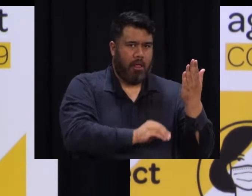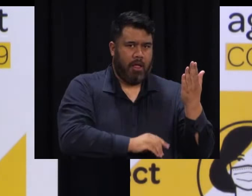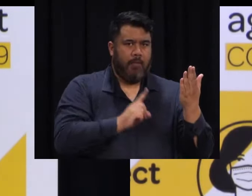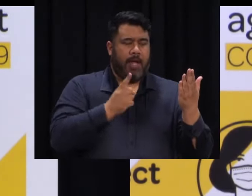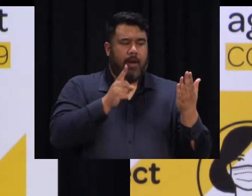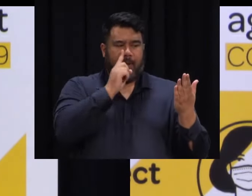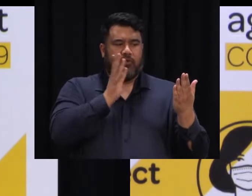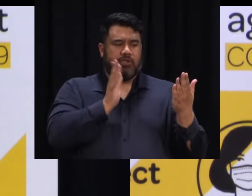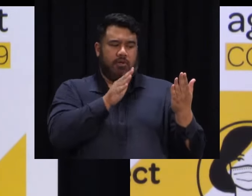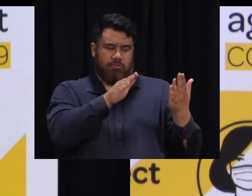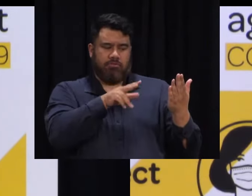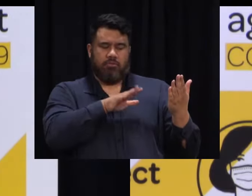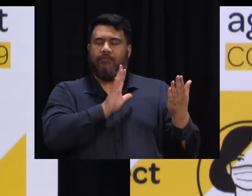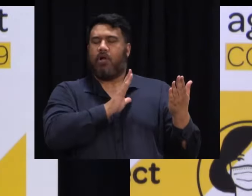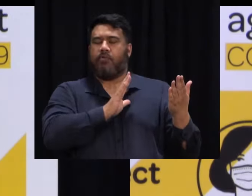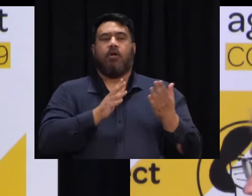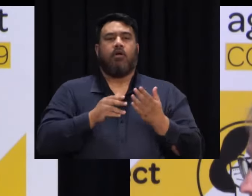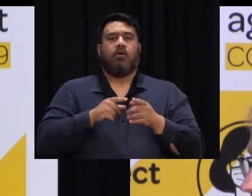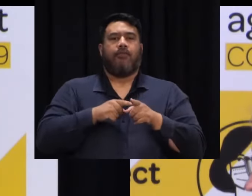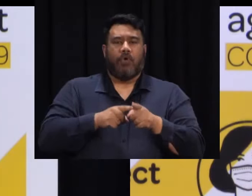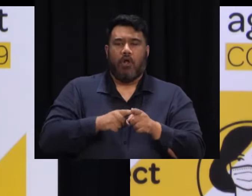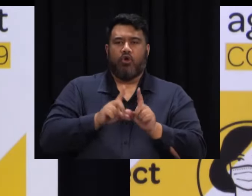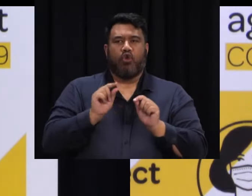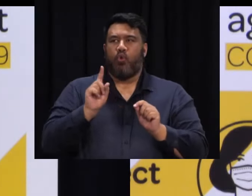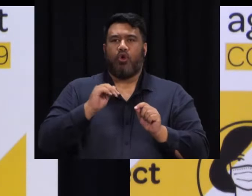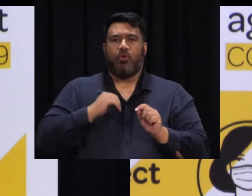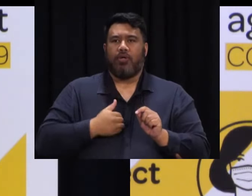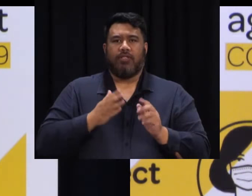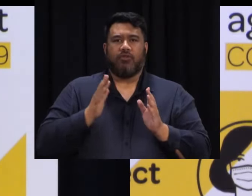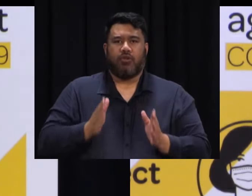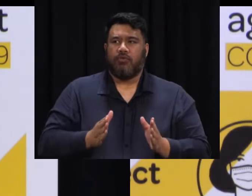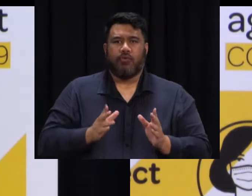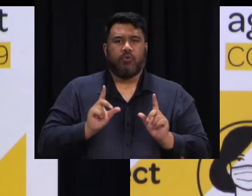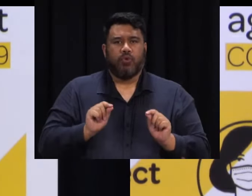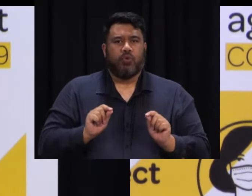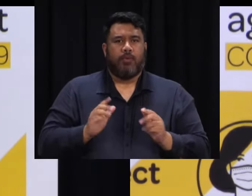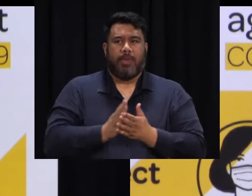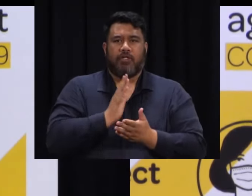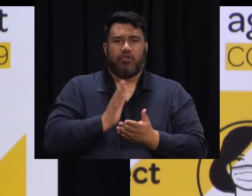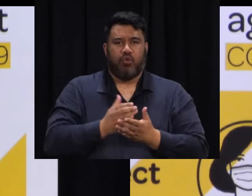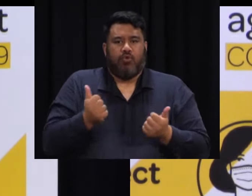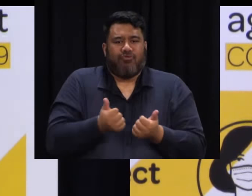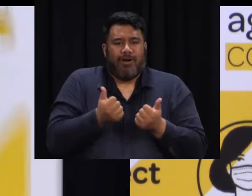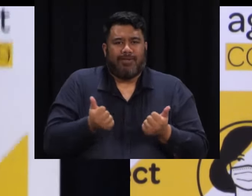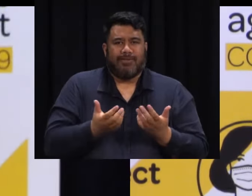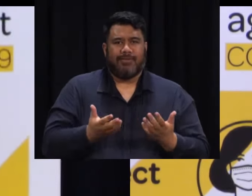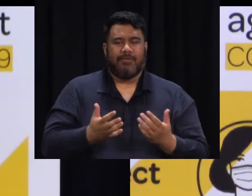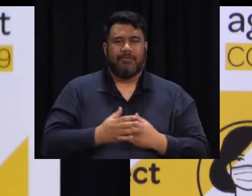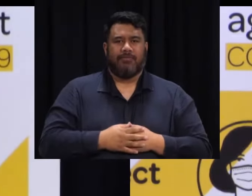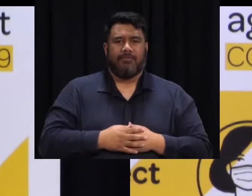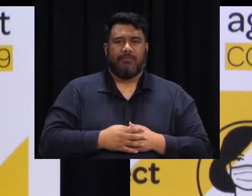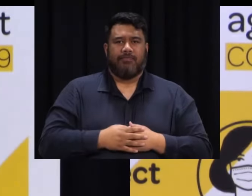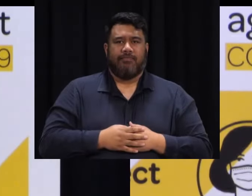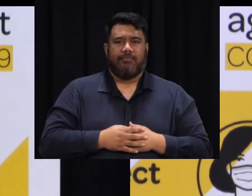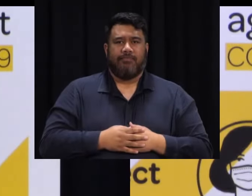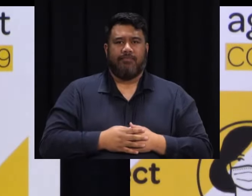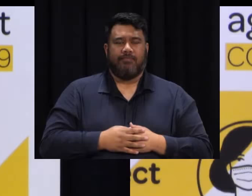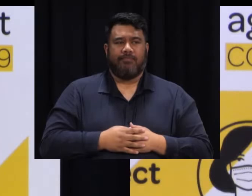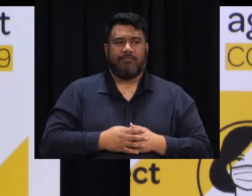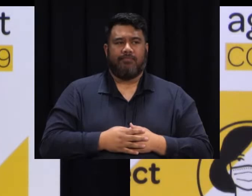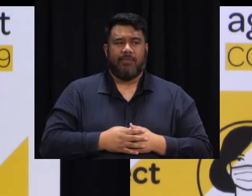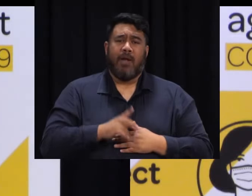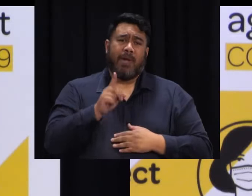do to survive. What I would continue to just enforce, though, no contact is trivial. So you might